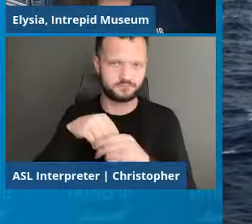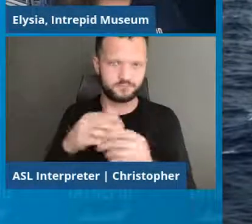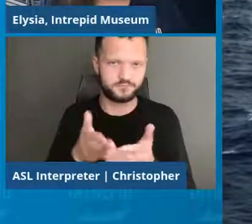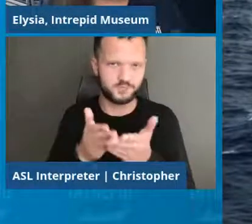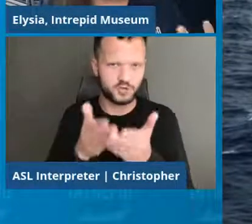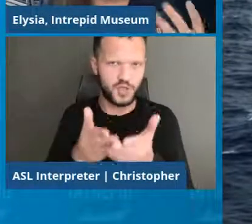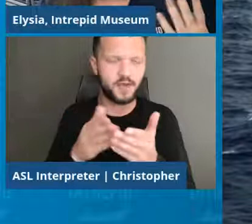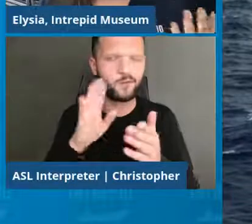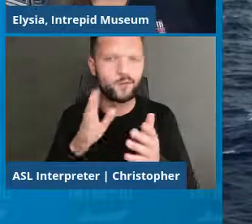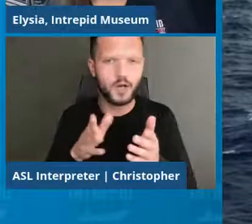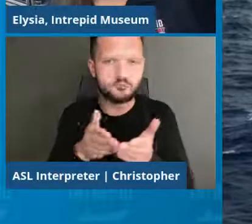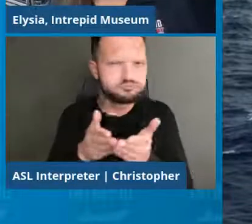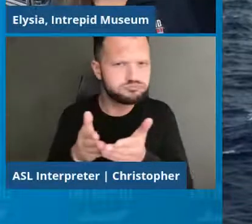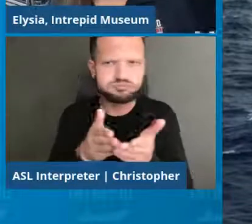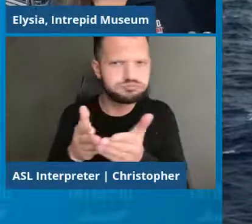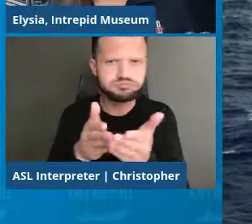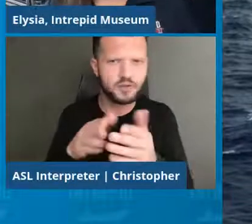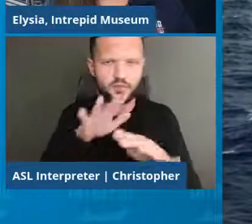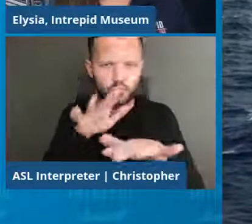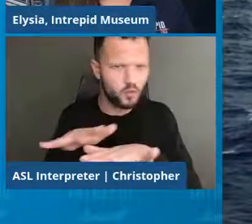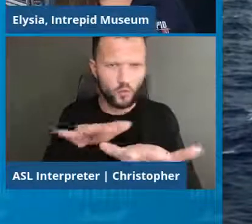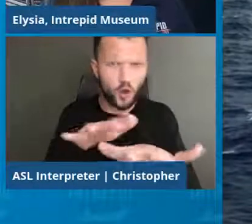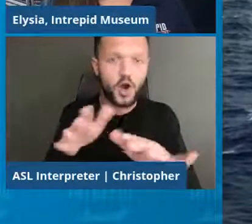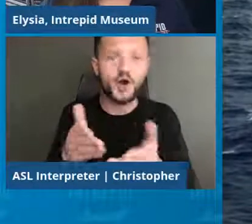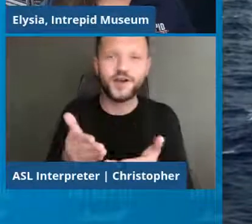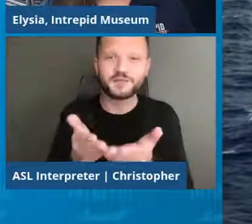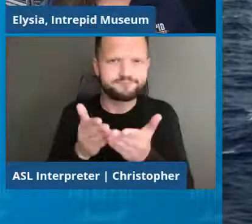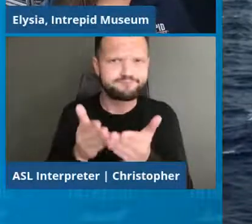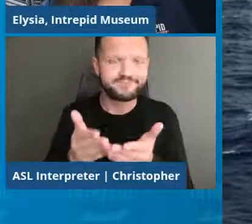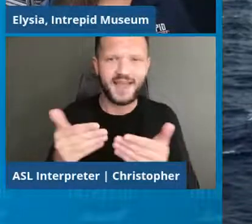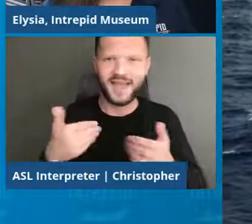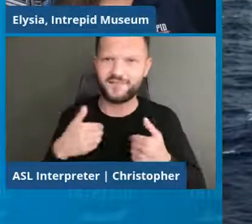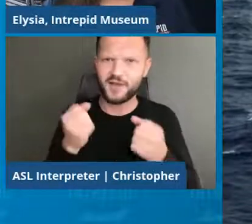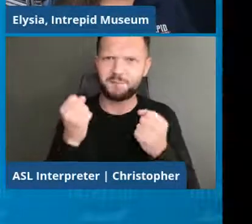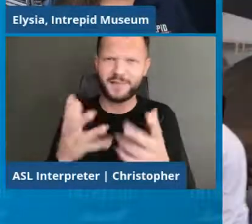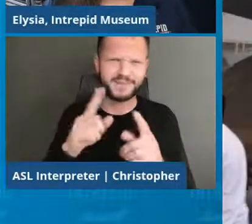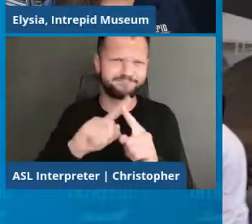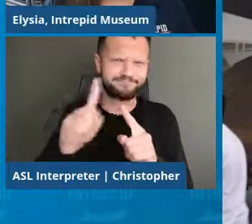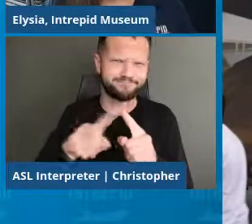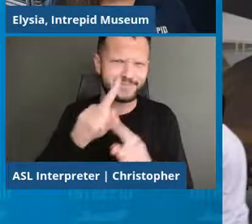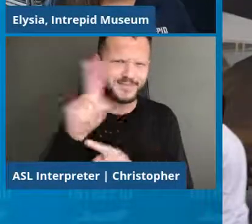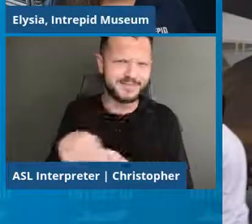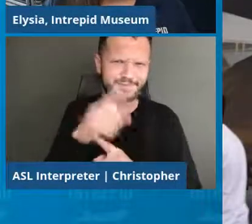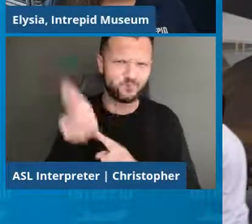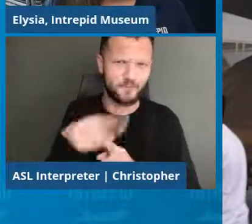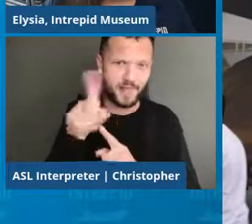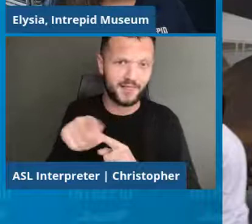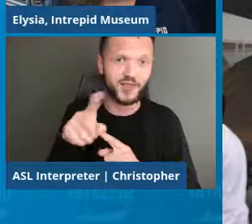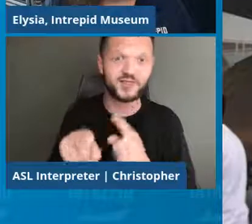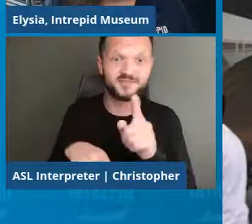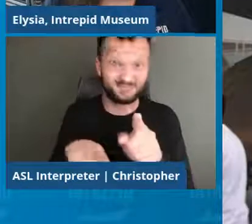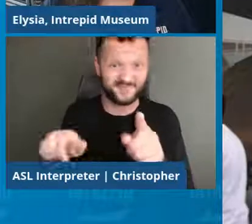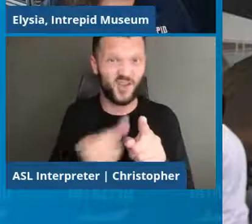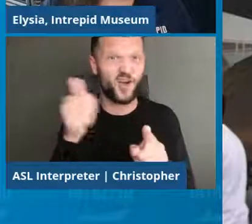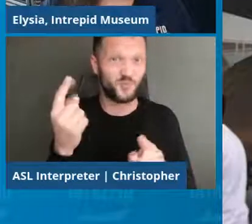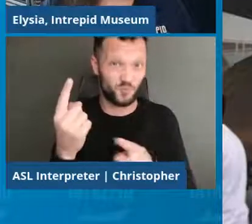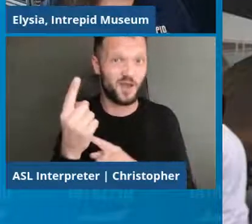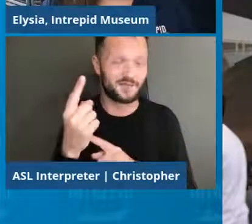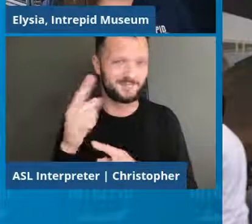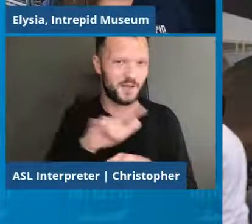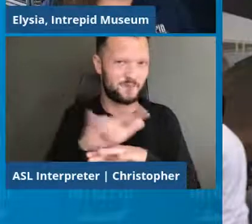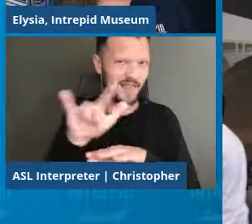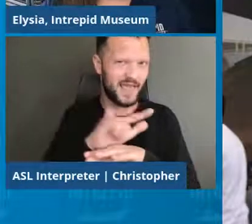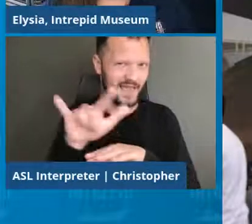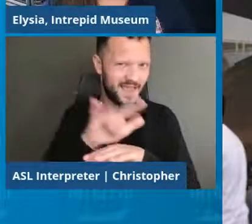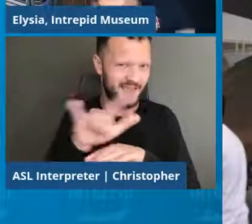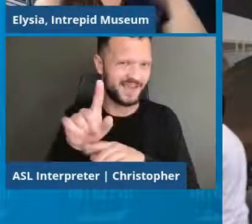there are a few different types of propellers. We've got another type of propeller here in front of this plane. This is part of the reason,